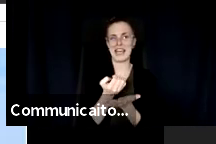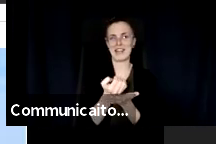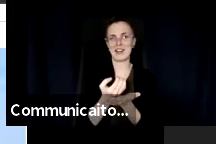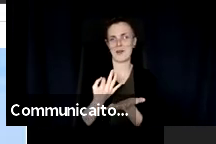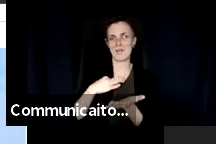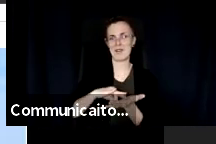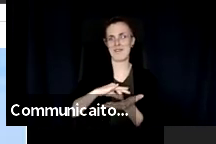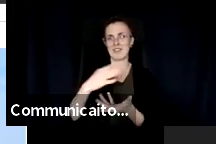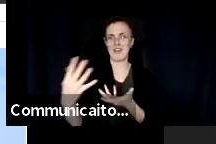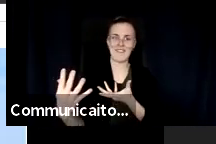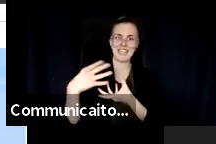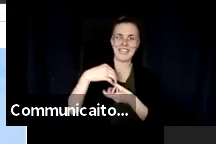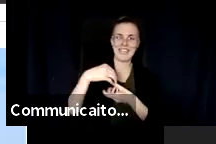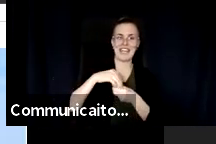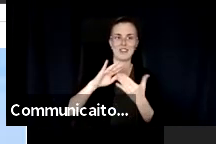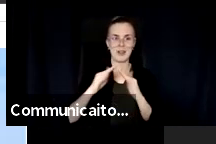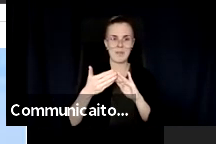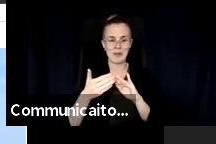community.